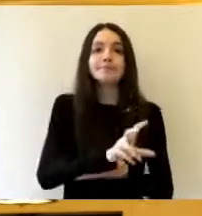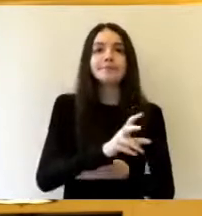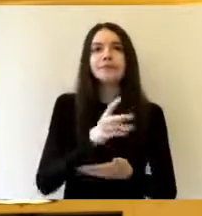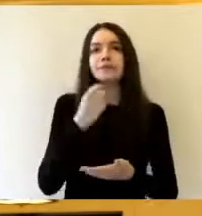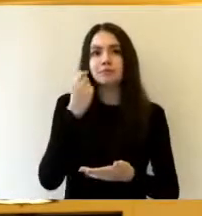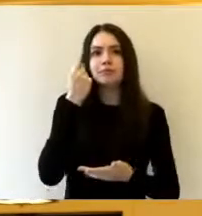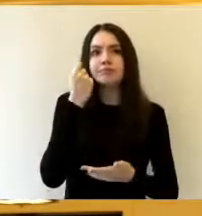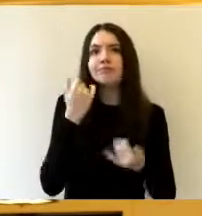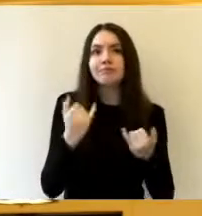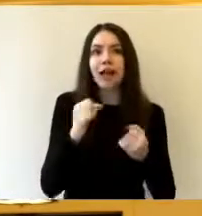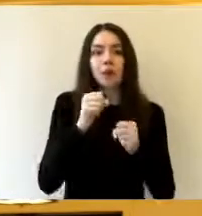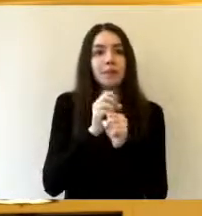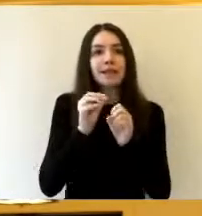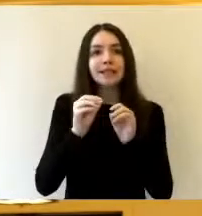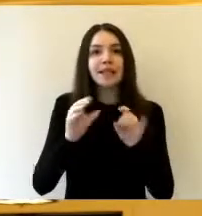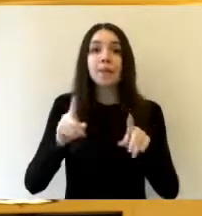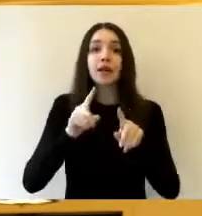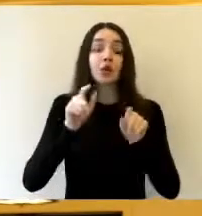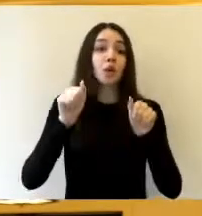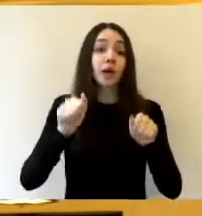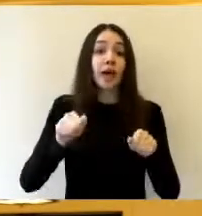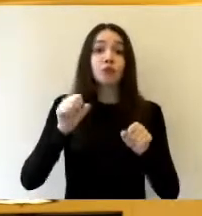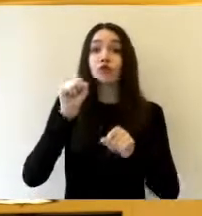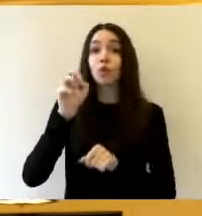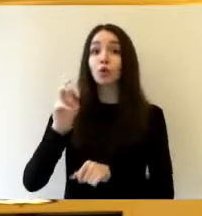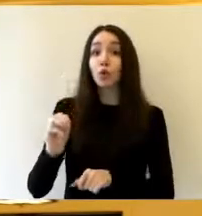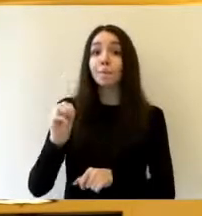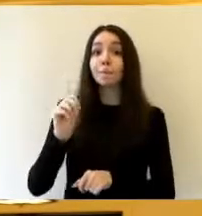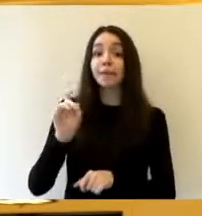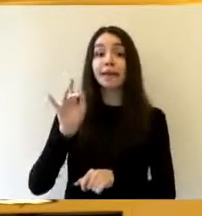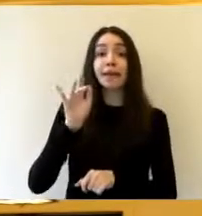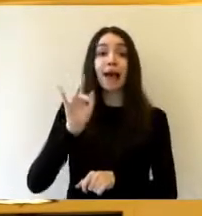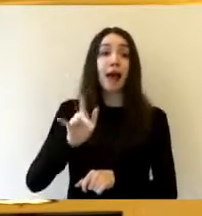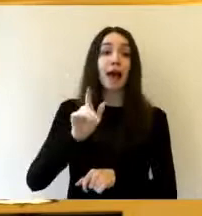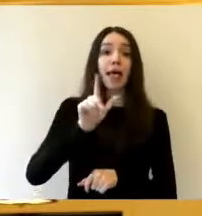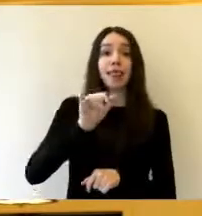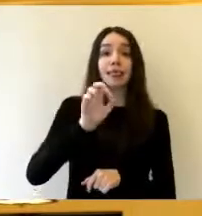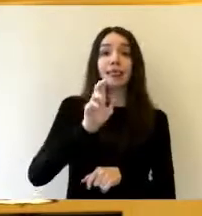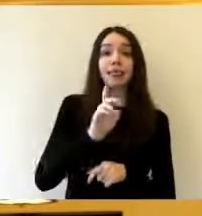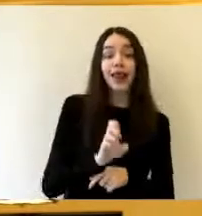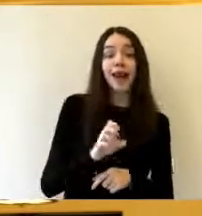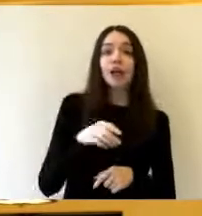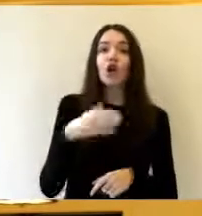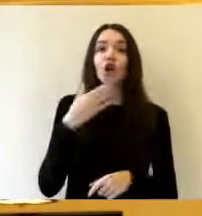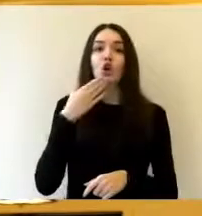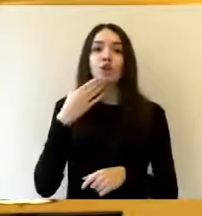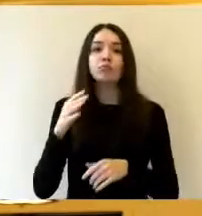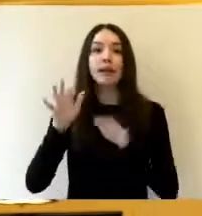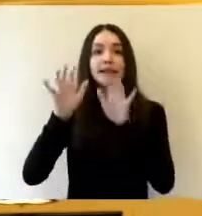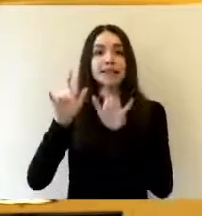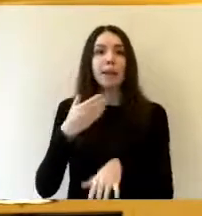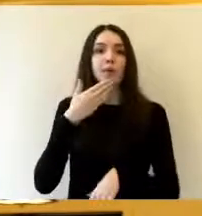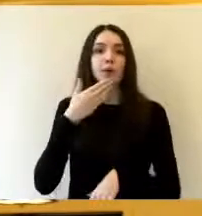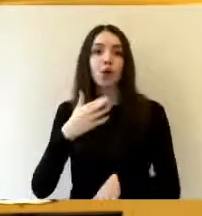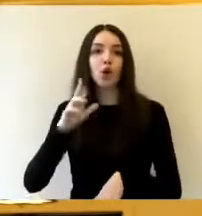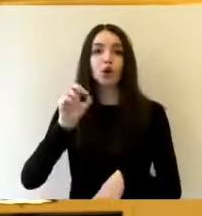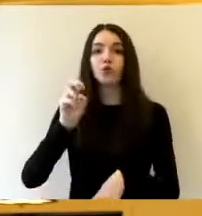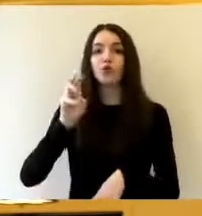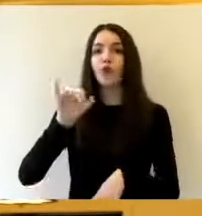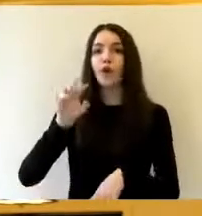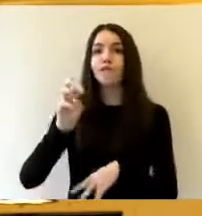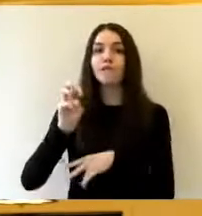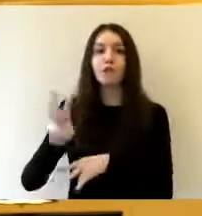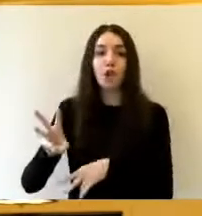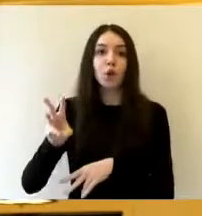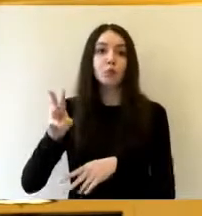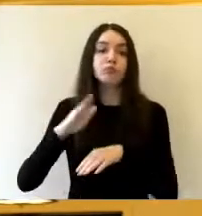here, like them on Instagram. Give a good review on Google. All of this stuff really helps, so definitely